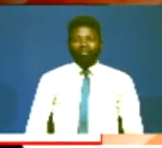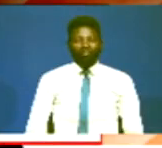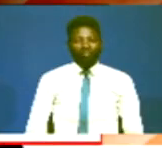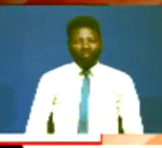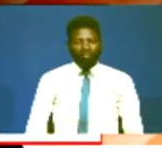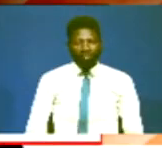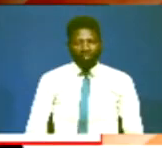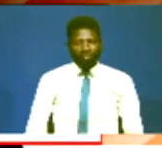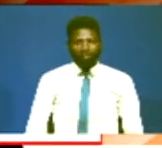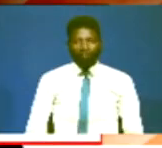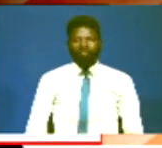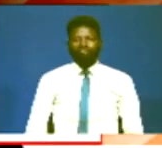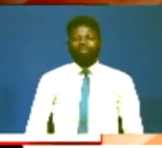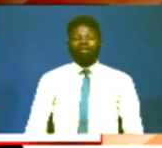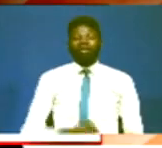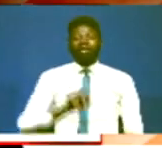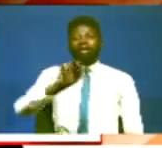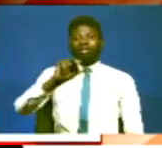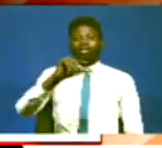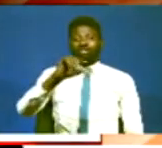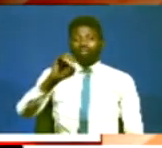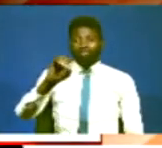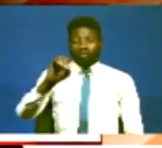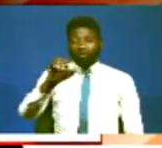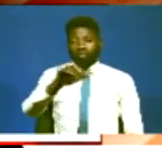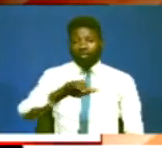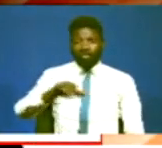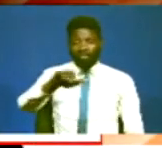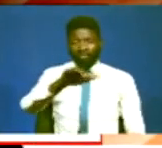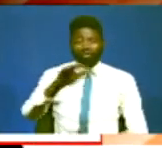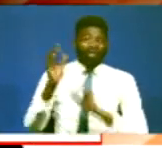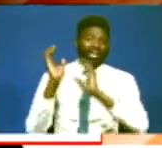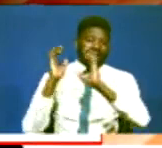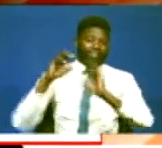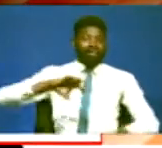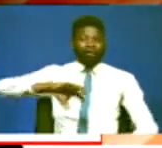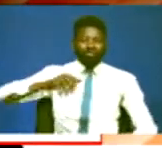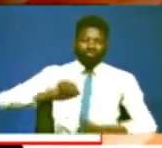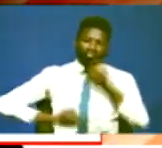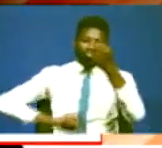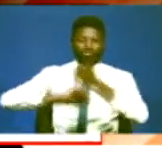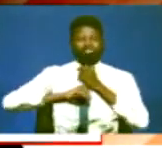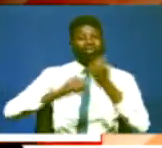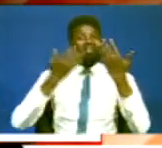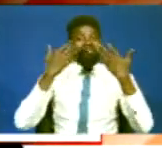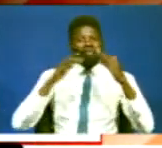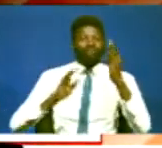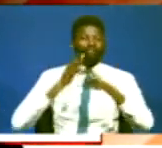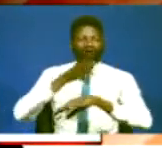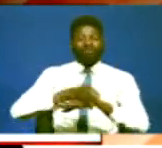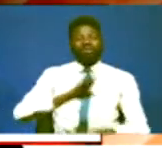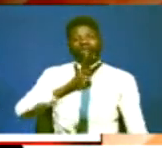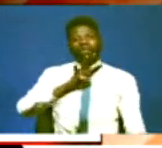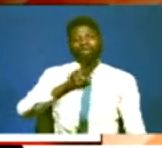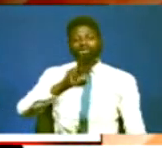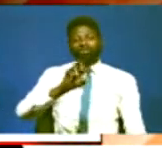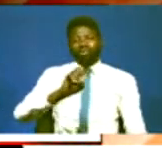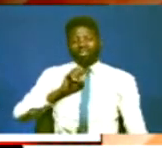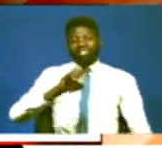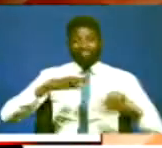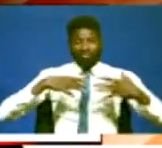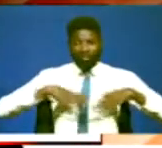A non-governmental organization in Kilifi County has sponsored over 420 victims of child abuse